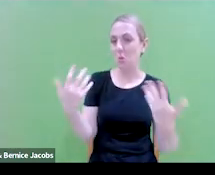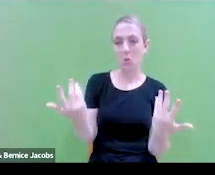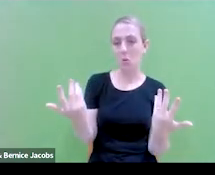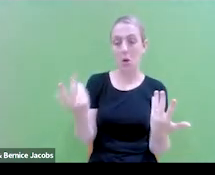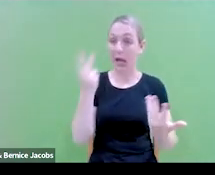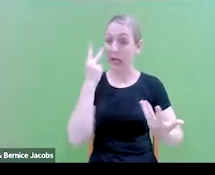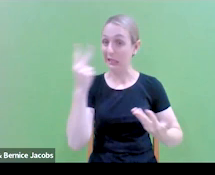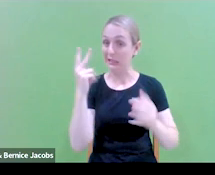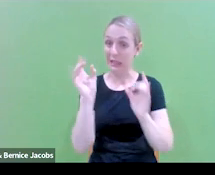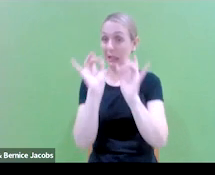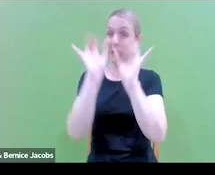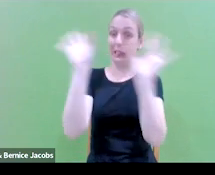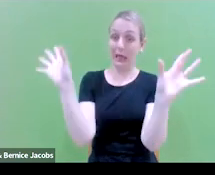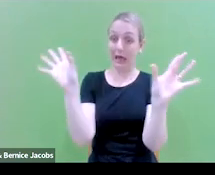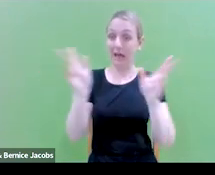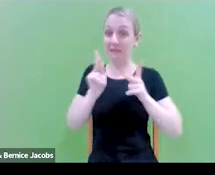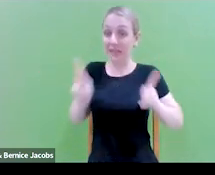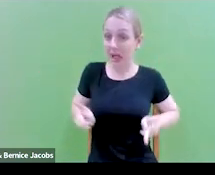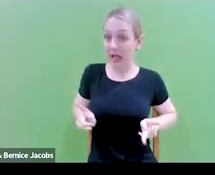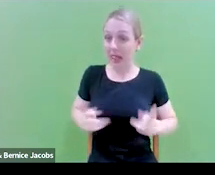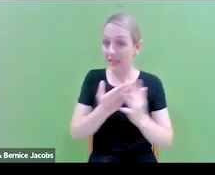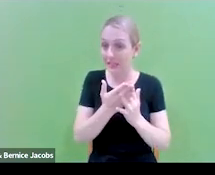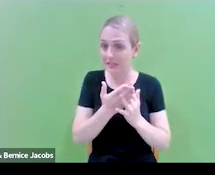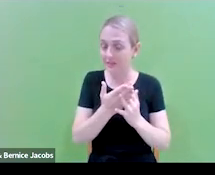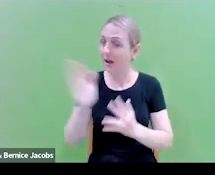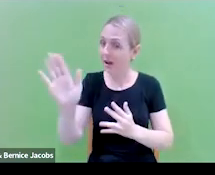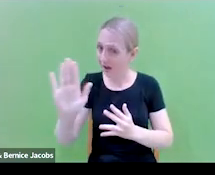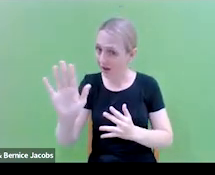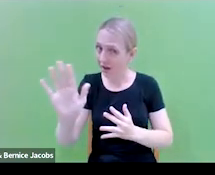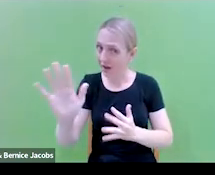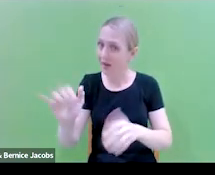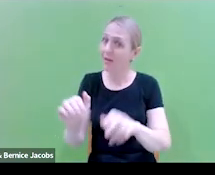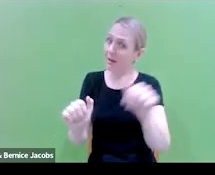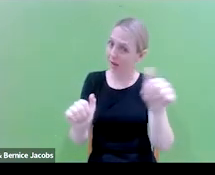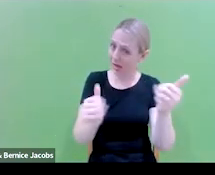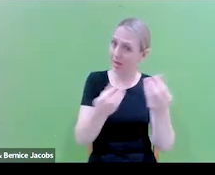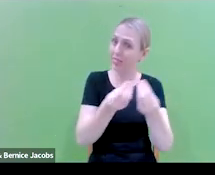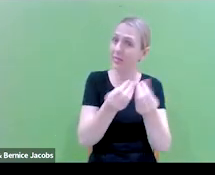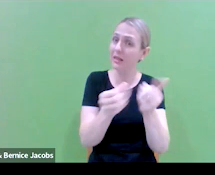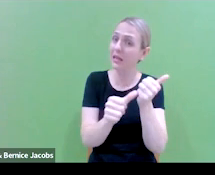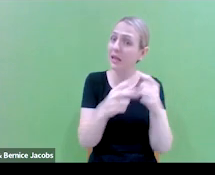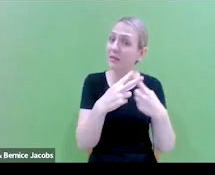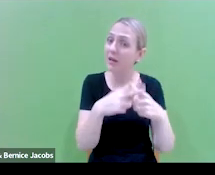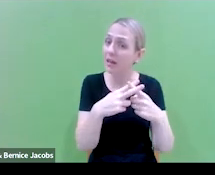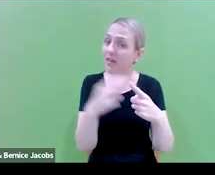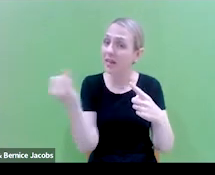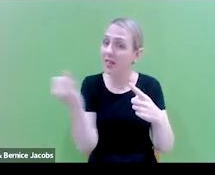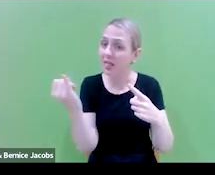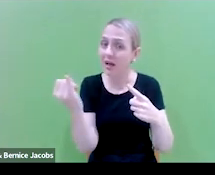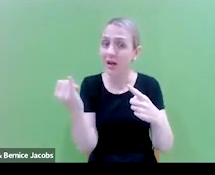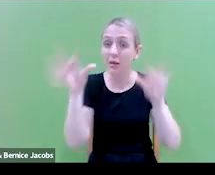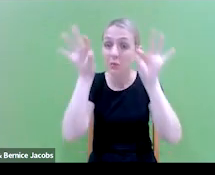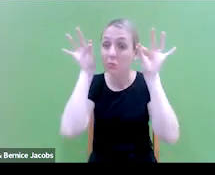and associated with physical access. But in fact, assistive devices includes things like